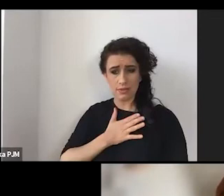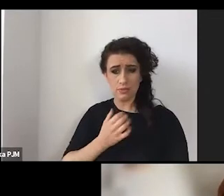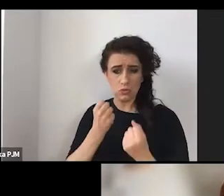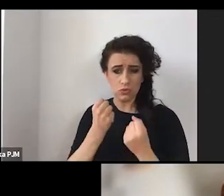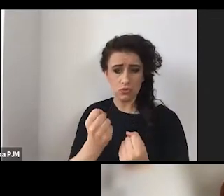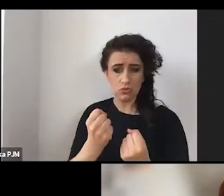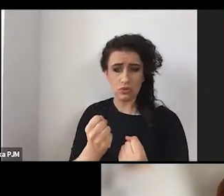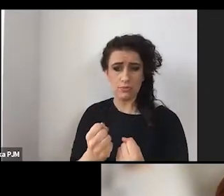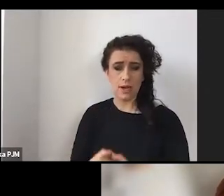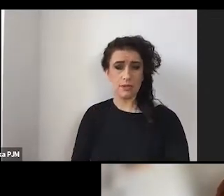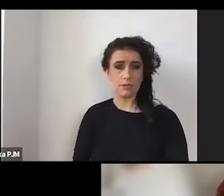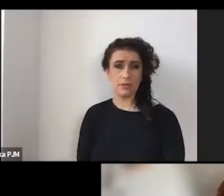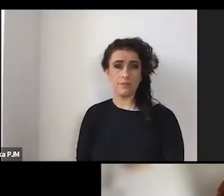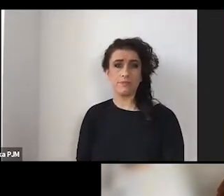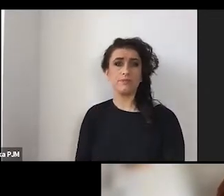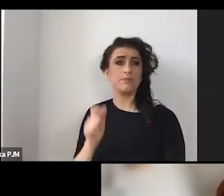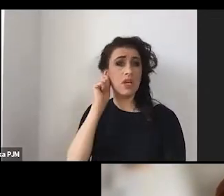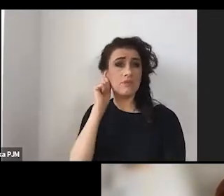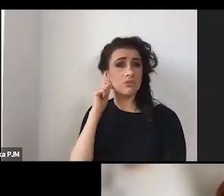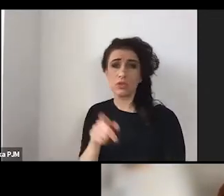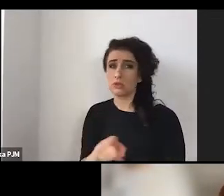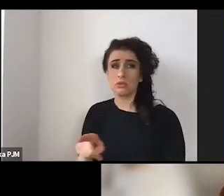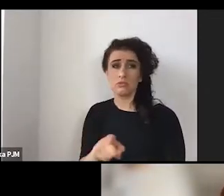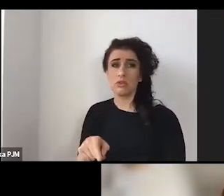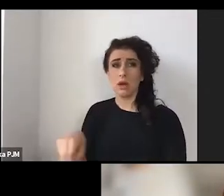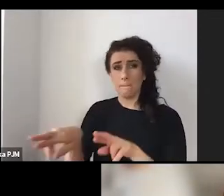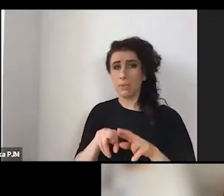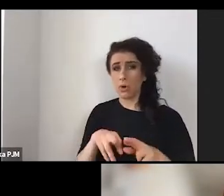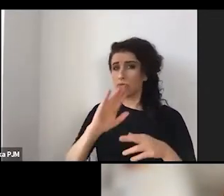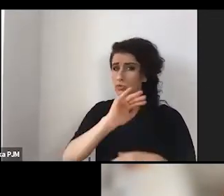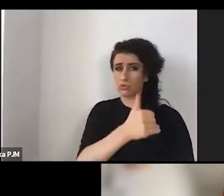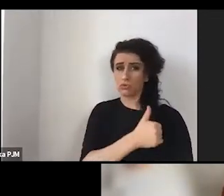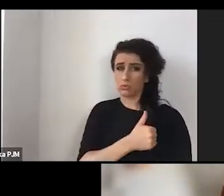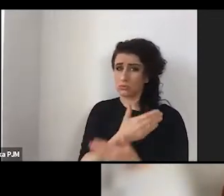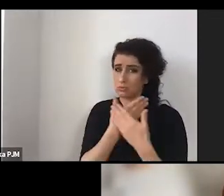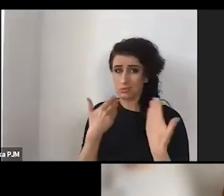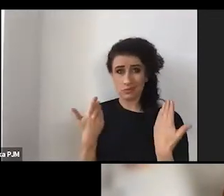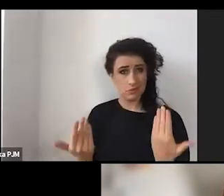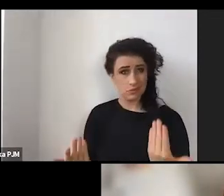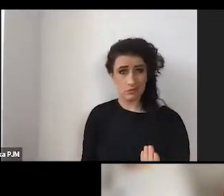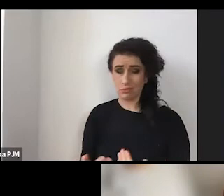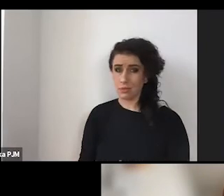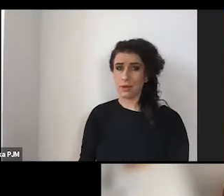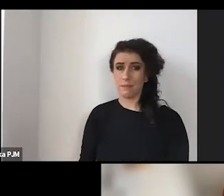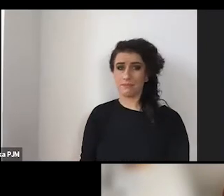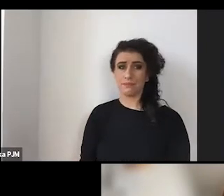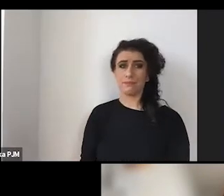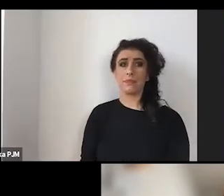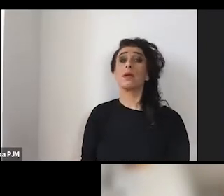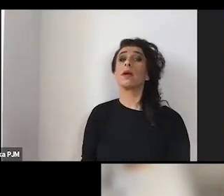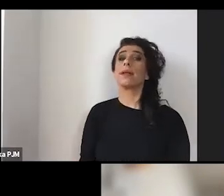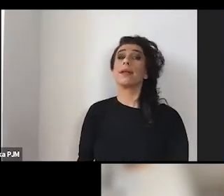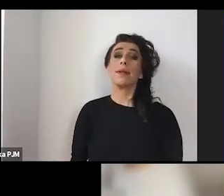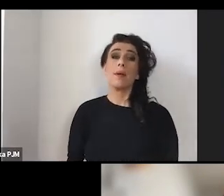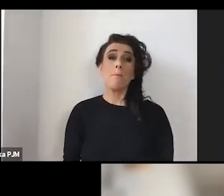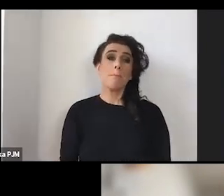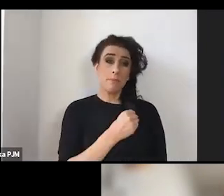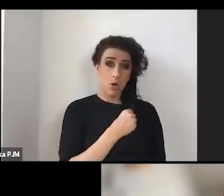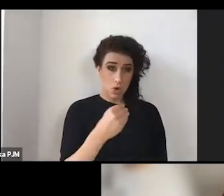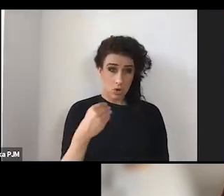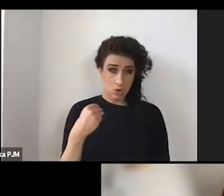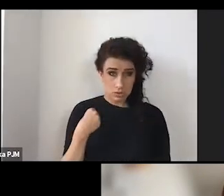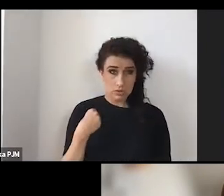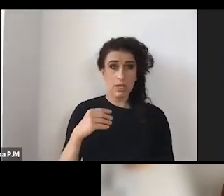Sure. In Poland, we had more than 7 months of lockdown, so it is an issue for us as well.